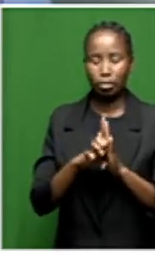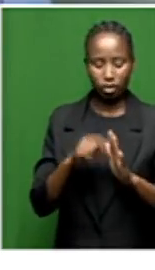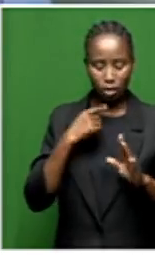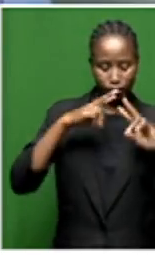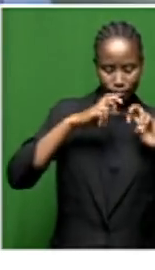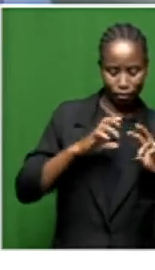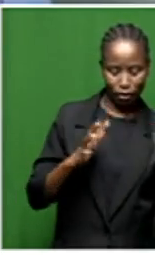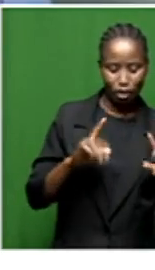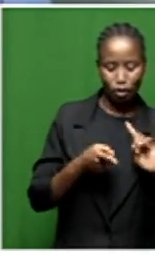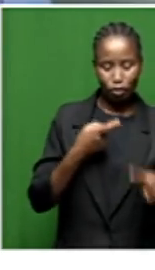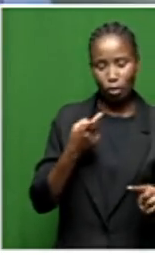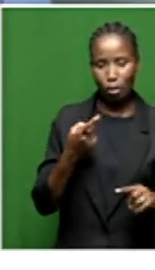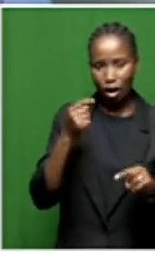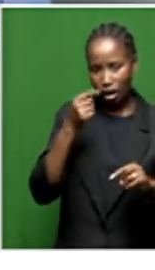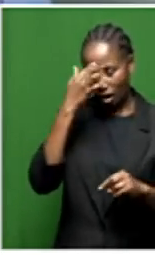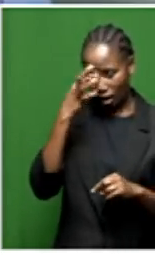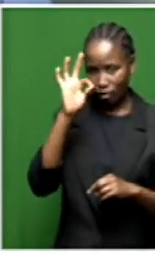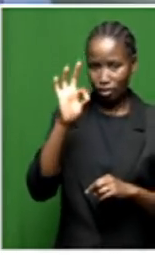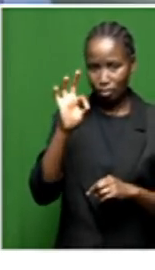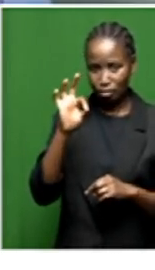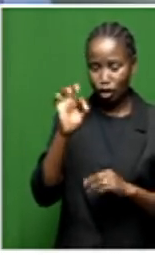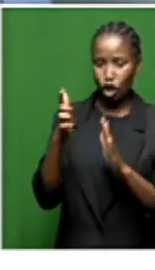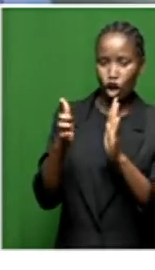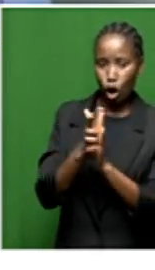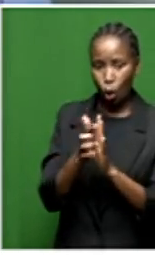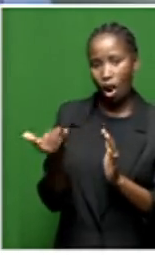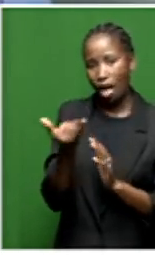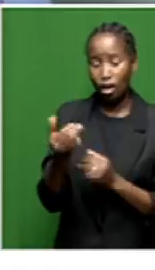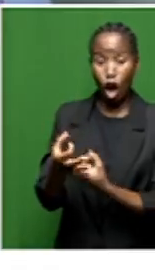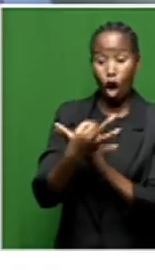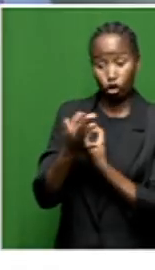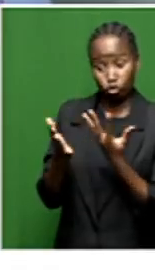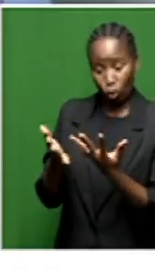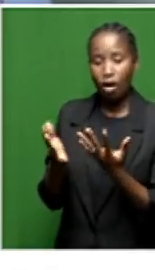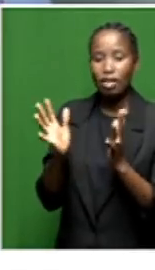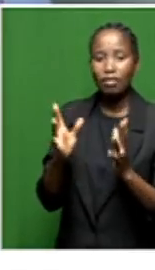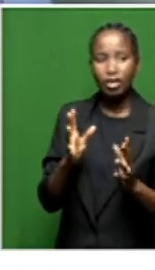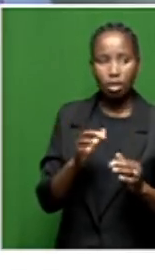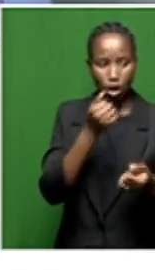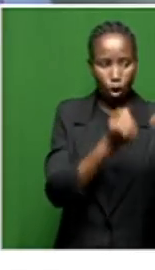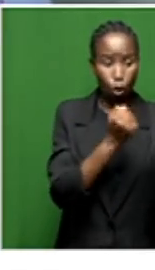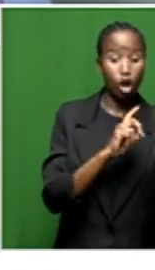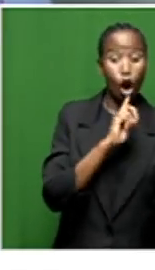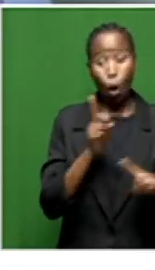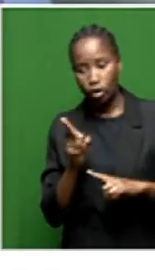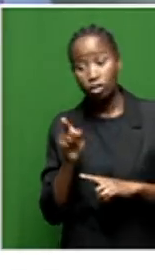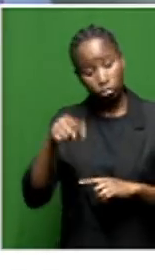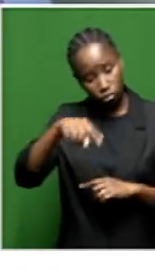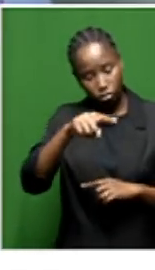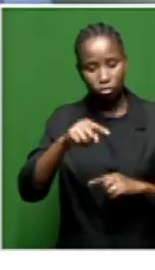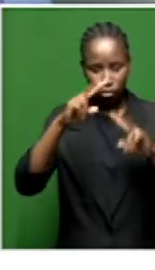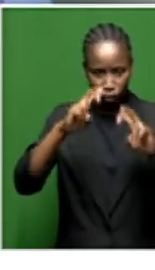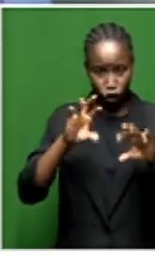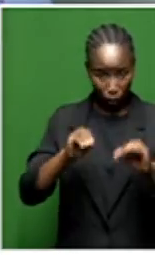a state law enforcement agency in South Africa, like the Hawks, was given an order by the courts to stop an